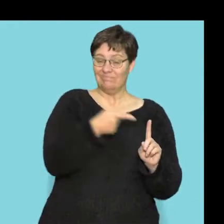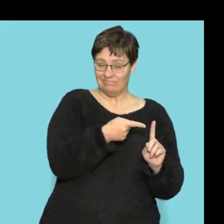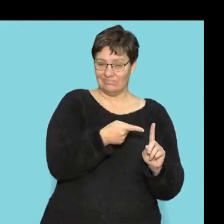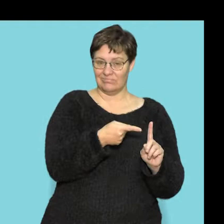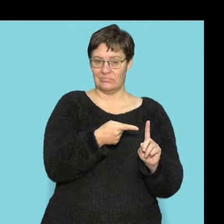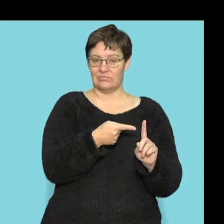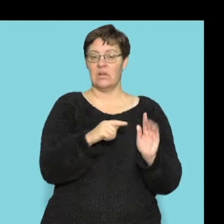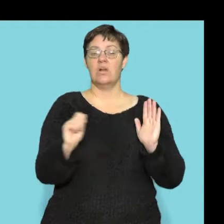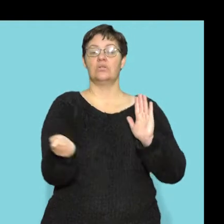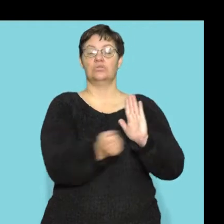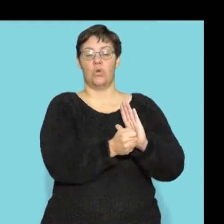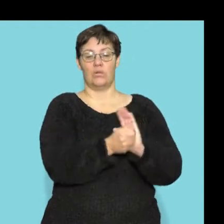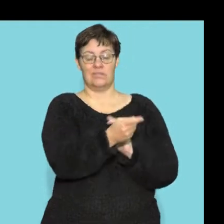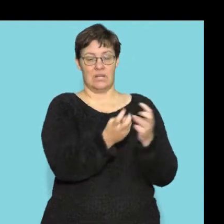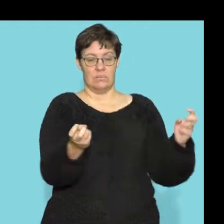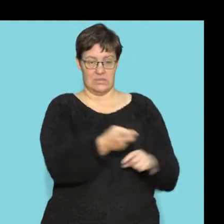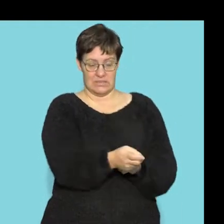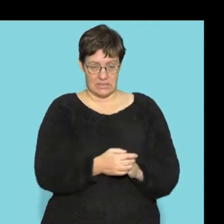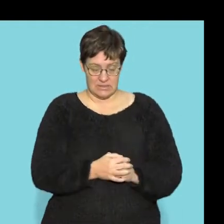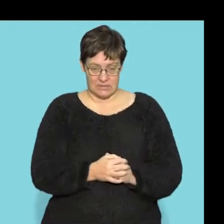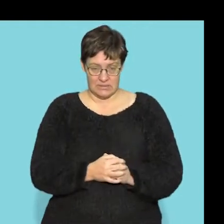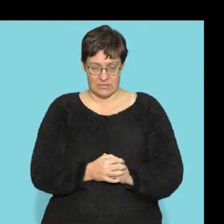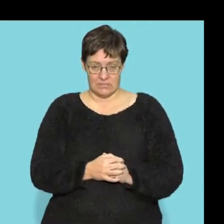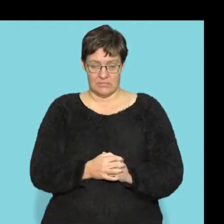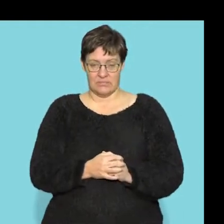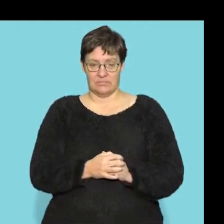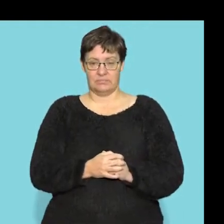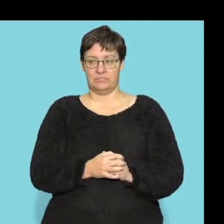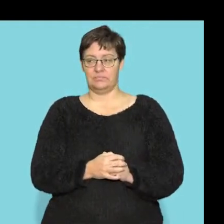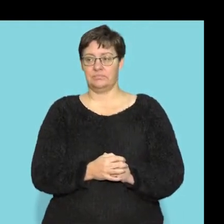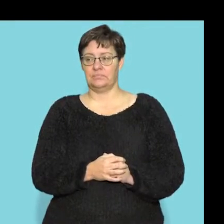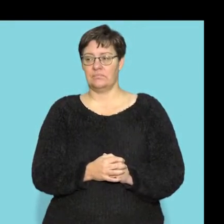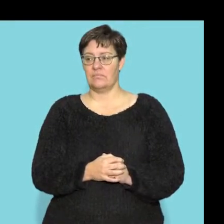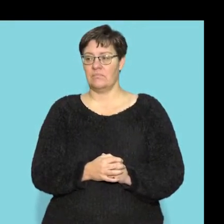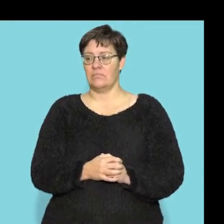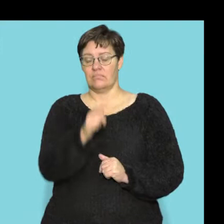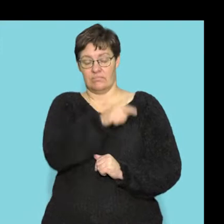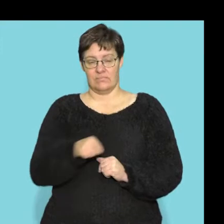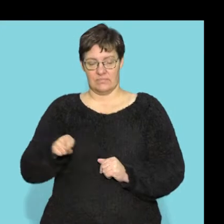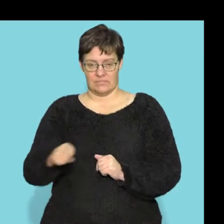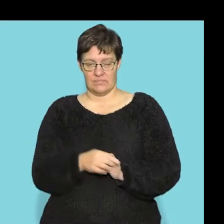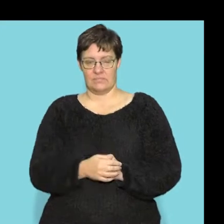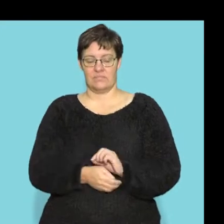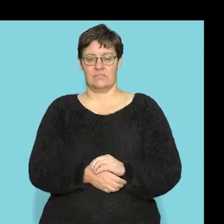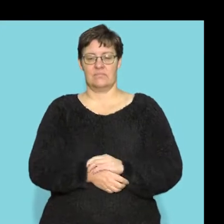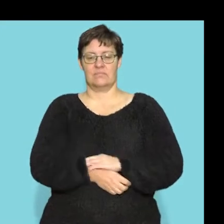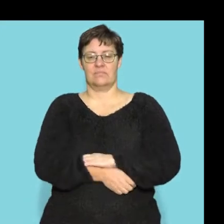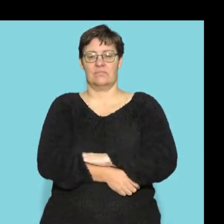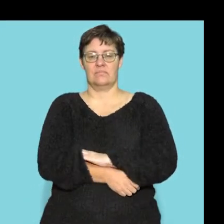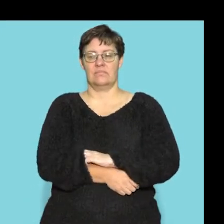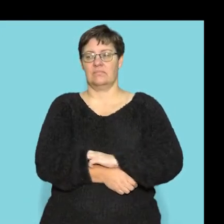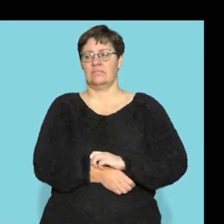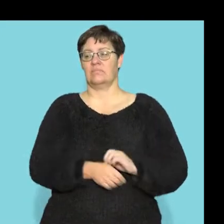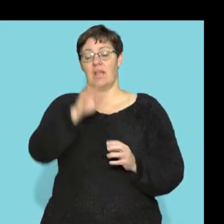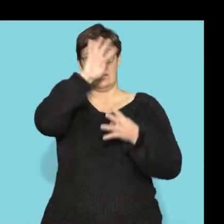my sold equipment. Very important. Okay, we now go ahead and say, fine. In